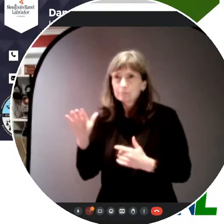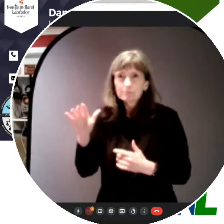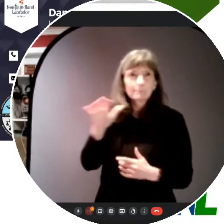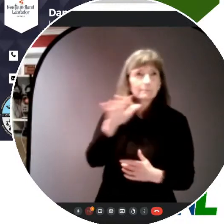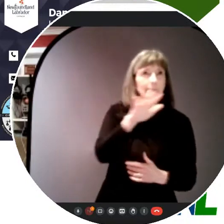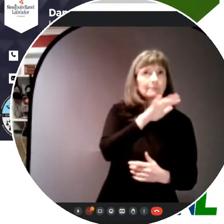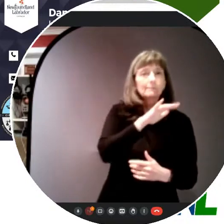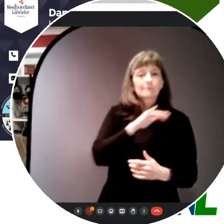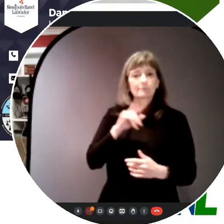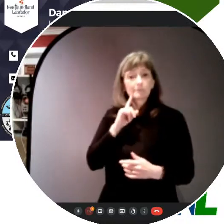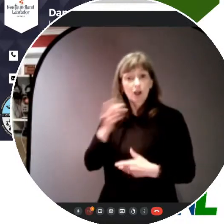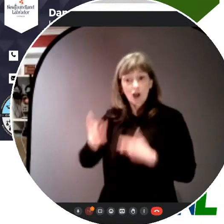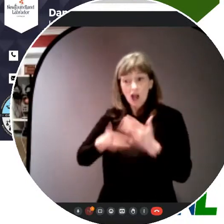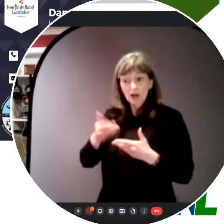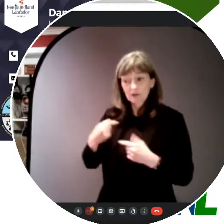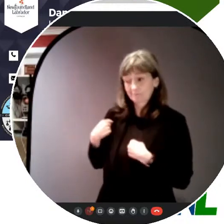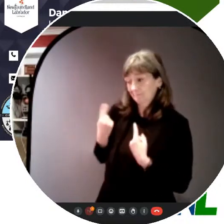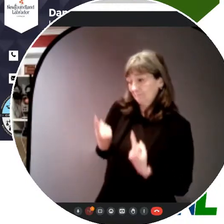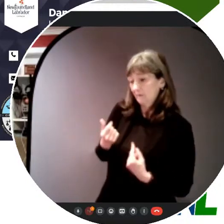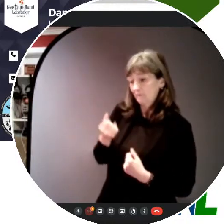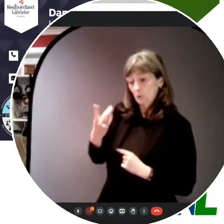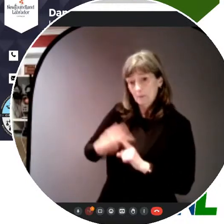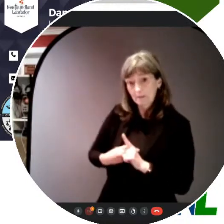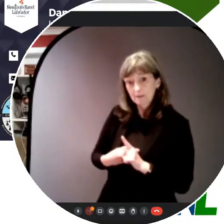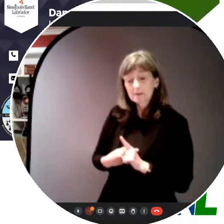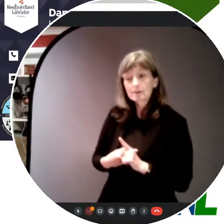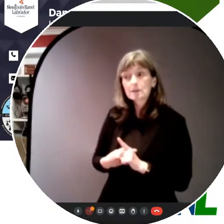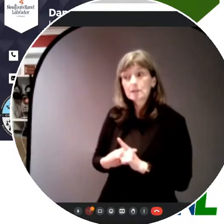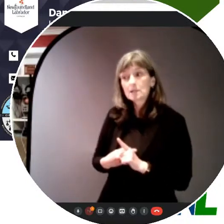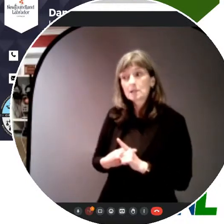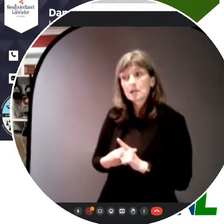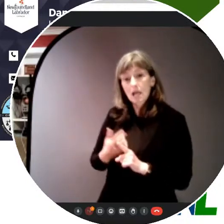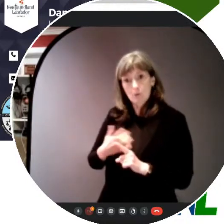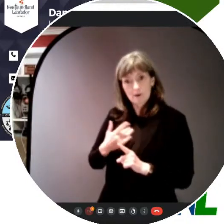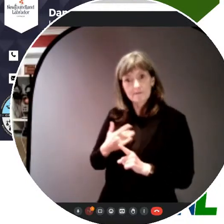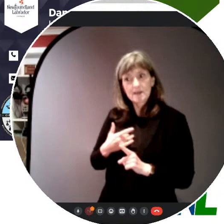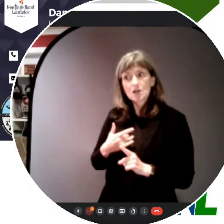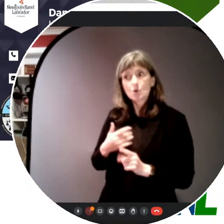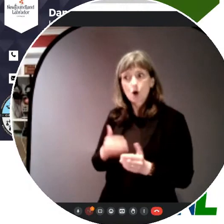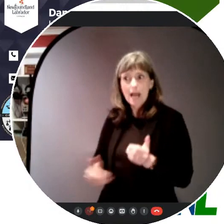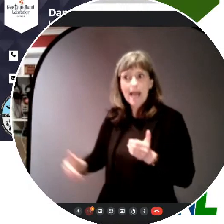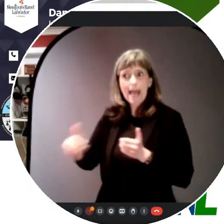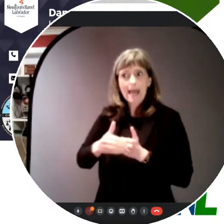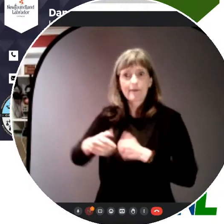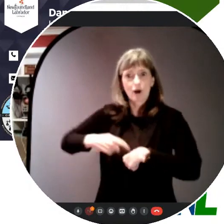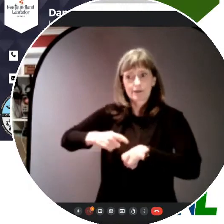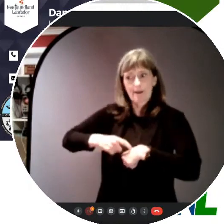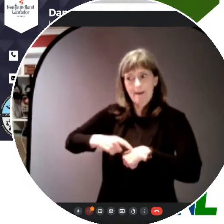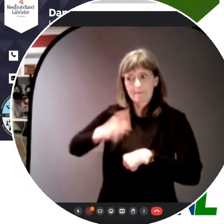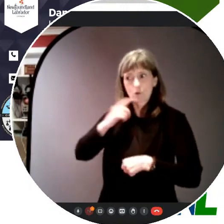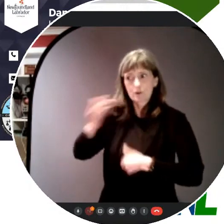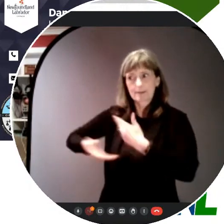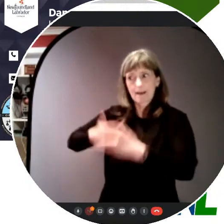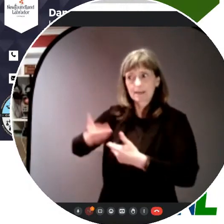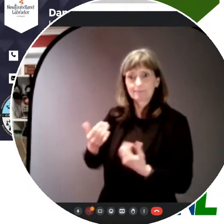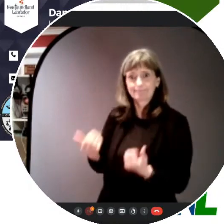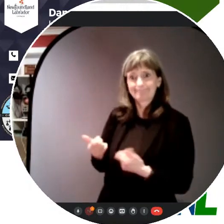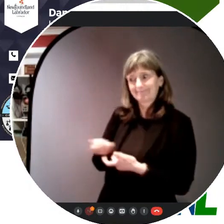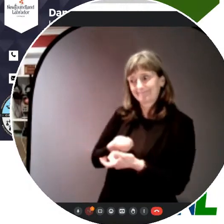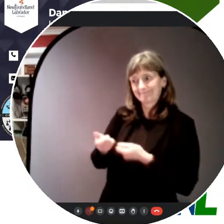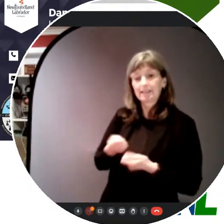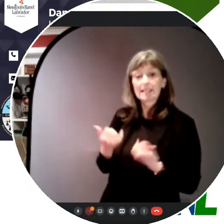over the last number of months. We've gotten out ahead of our normal timeline in trying to recruit